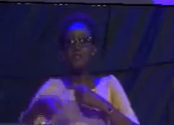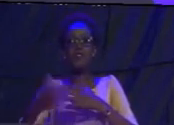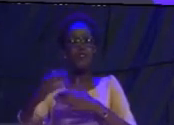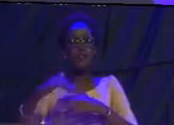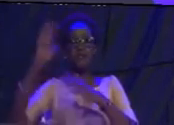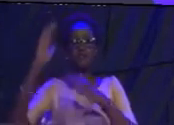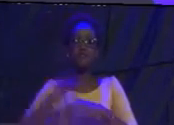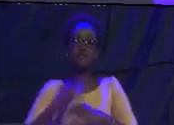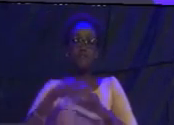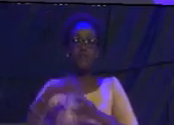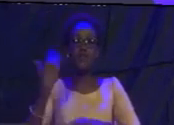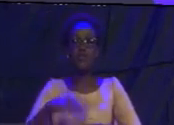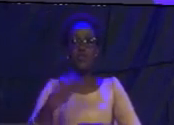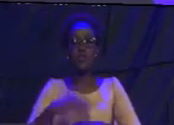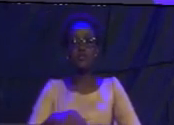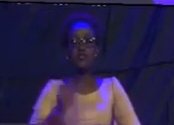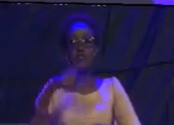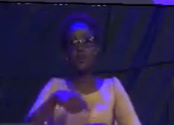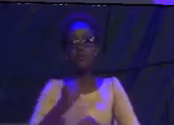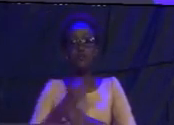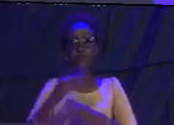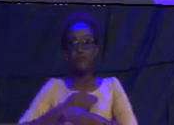Africa. Africans themselves invested more than